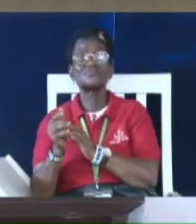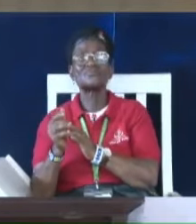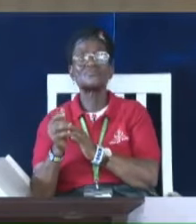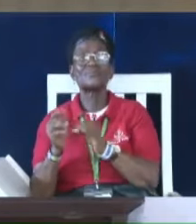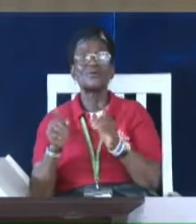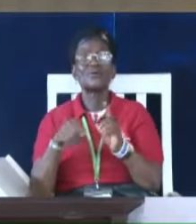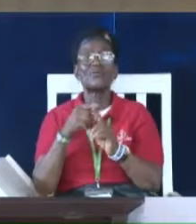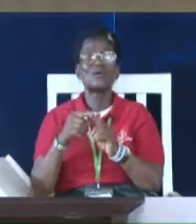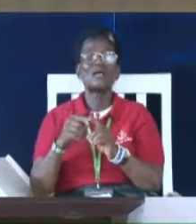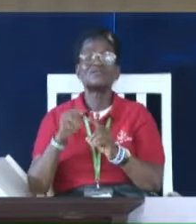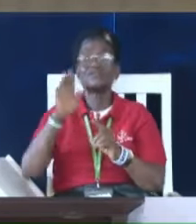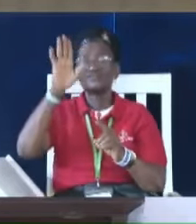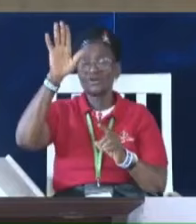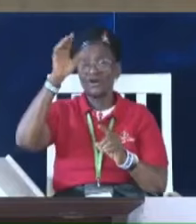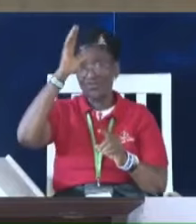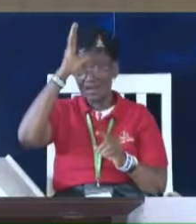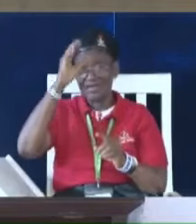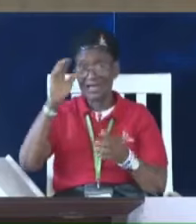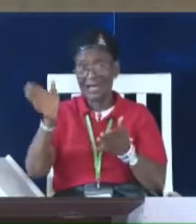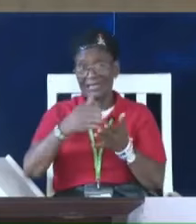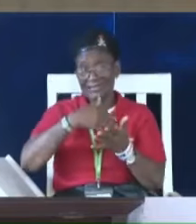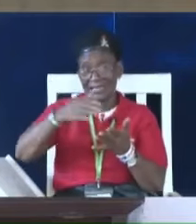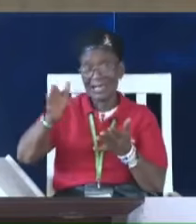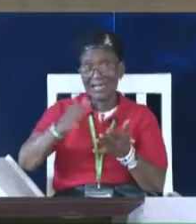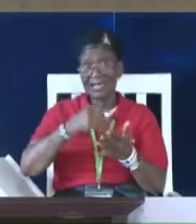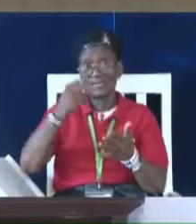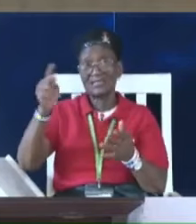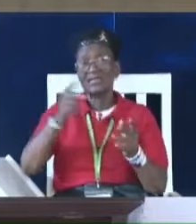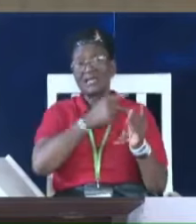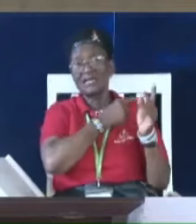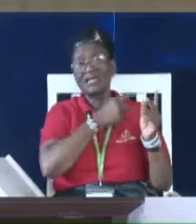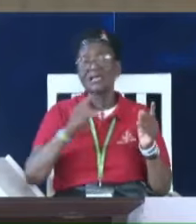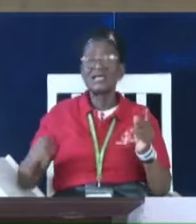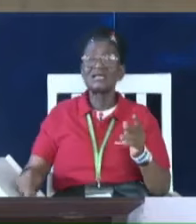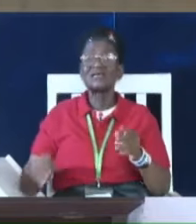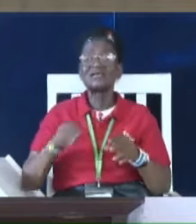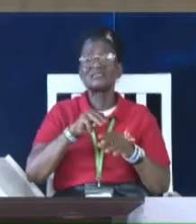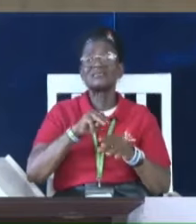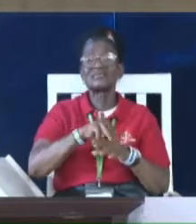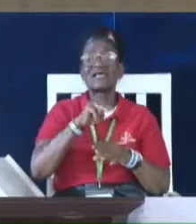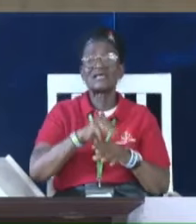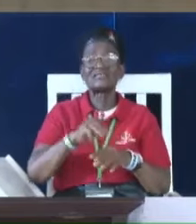when your father sang, the king sent for him.